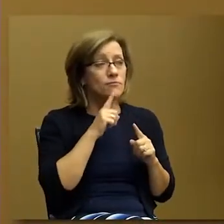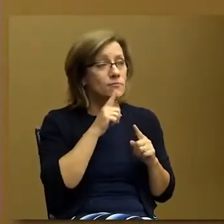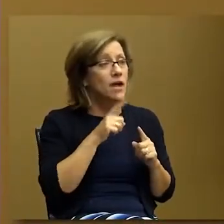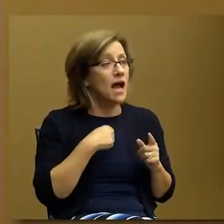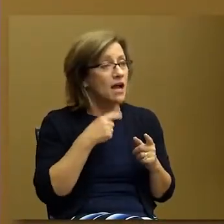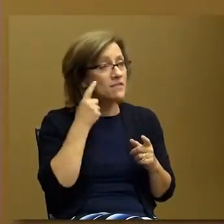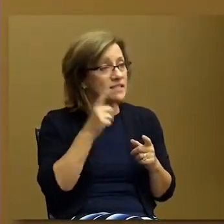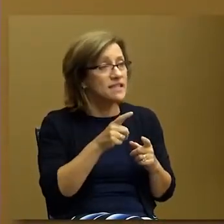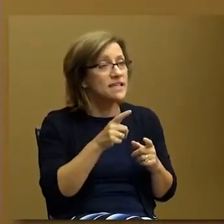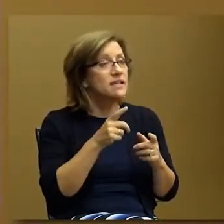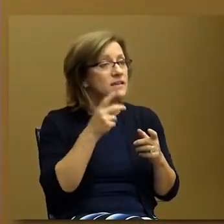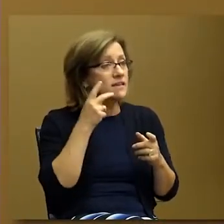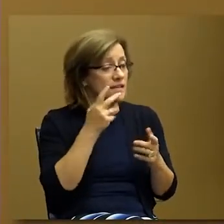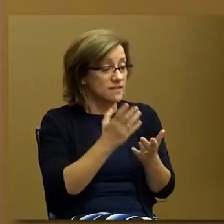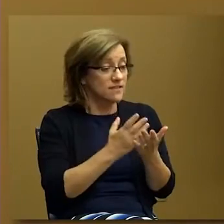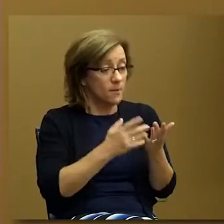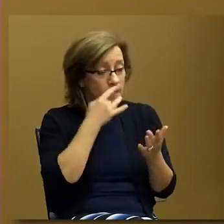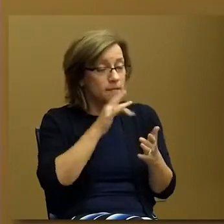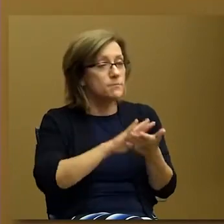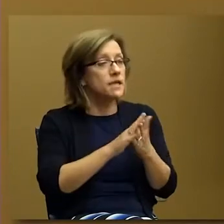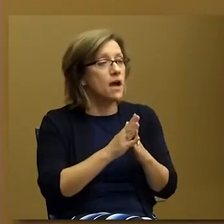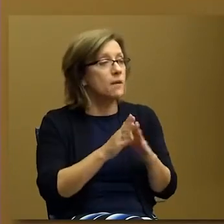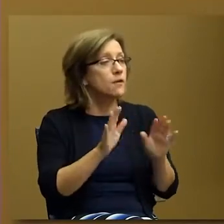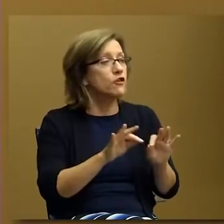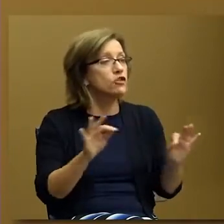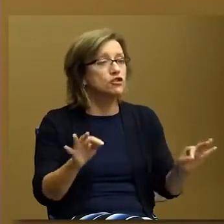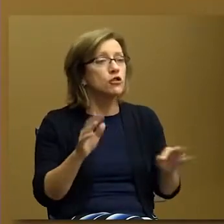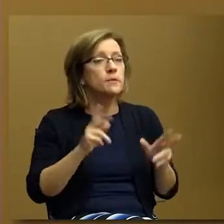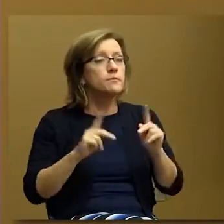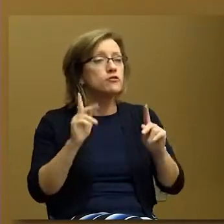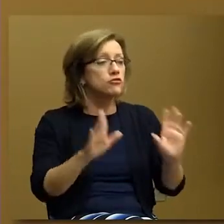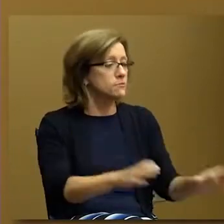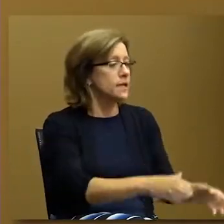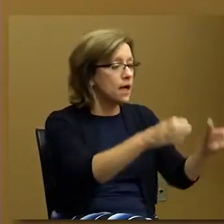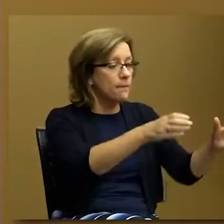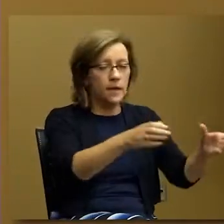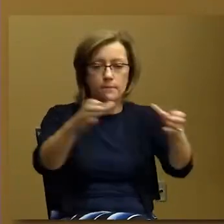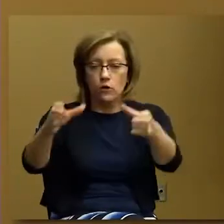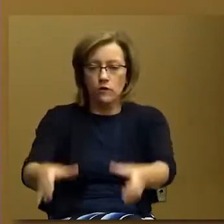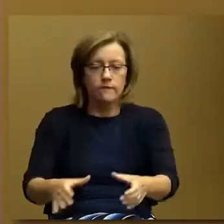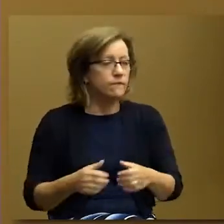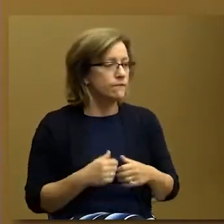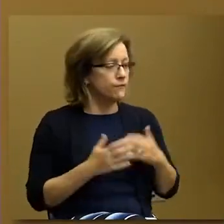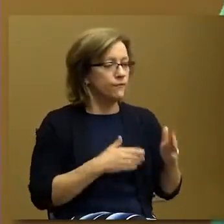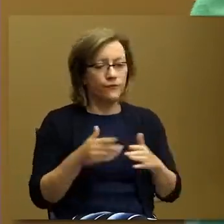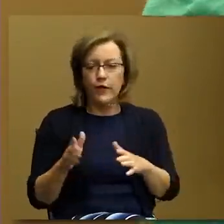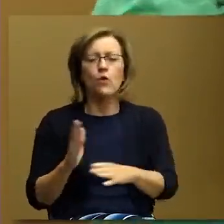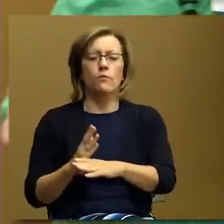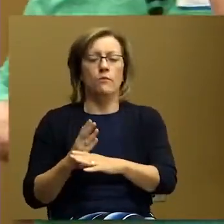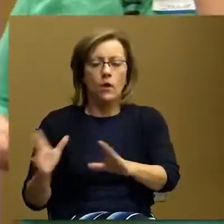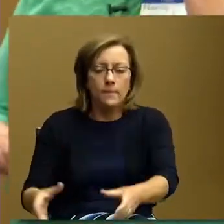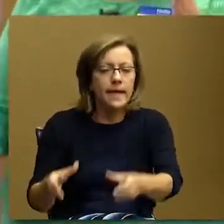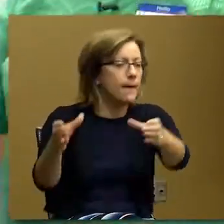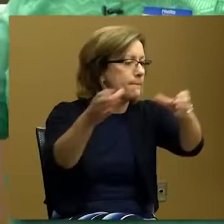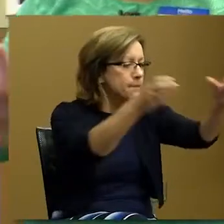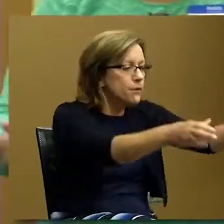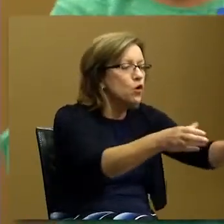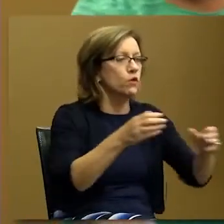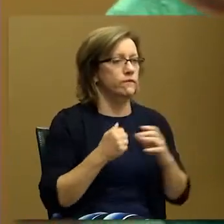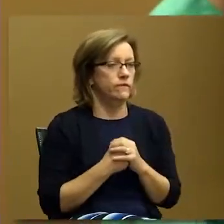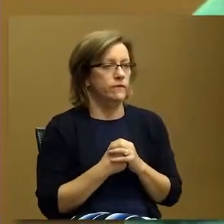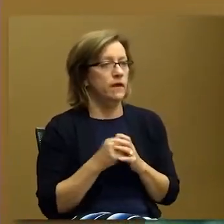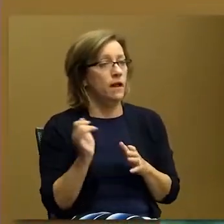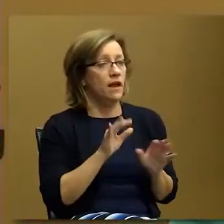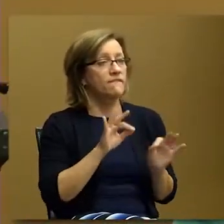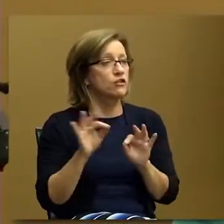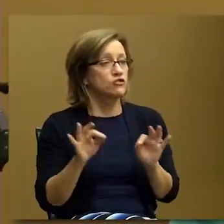become a piece of furniture, that people just move around the room. You know? So, I'm going to get